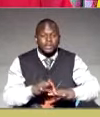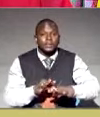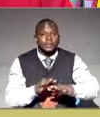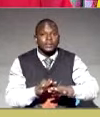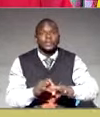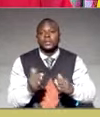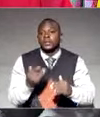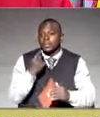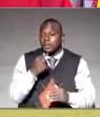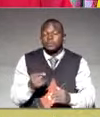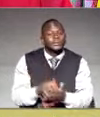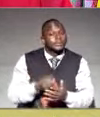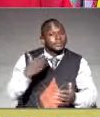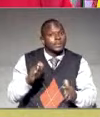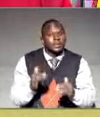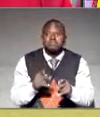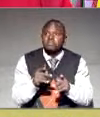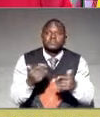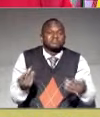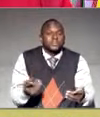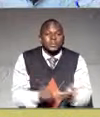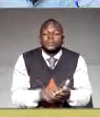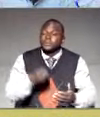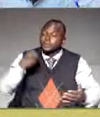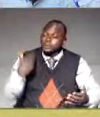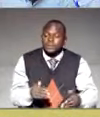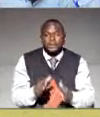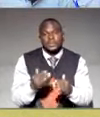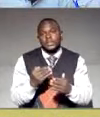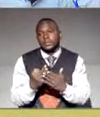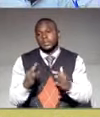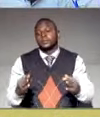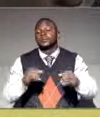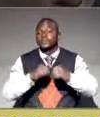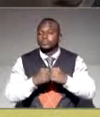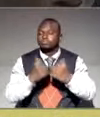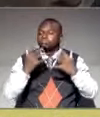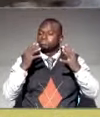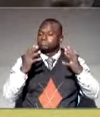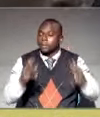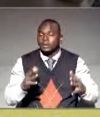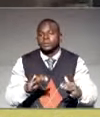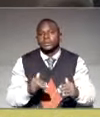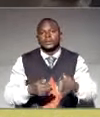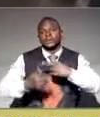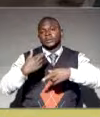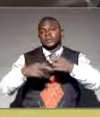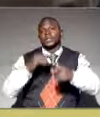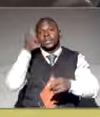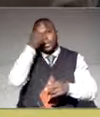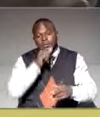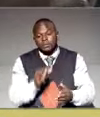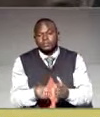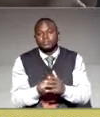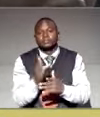is a little bit expensive, so people find them expensive. These are some of the challenges the rejuvenation of the African Growth